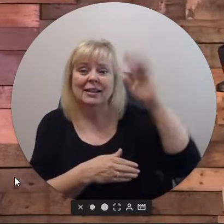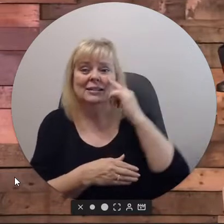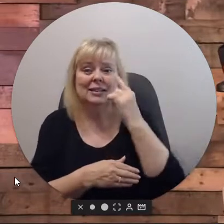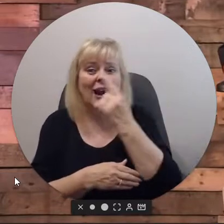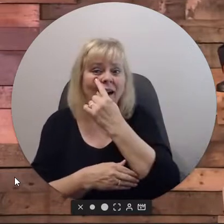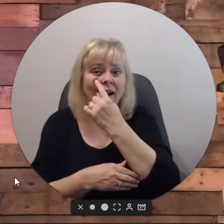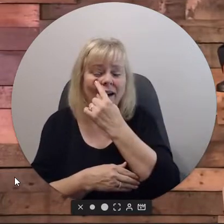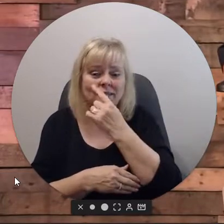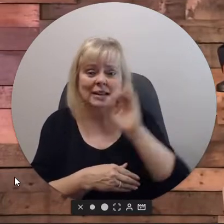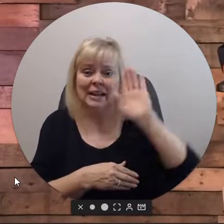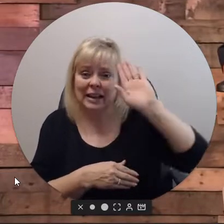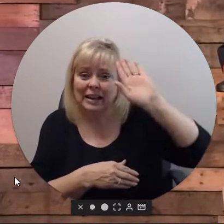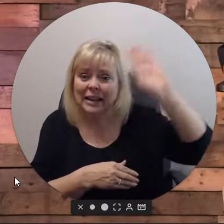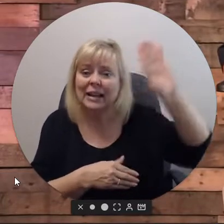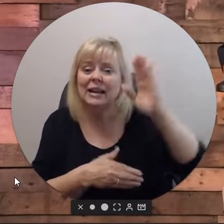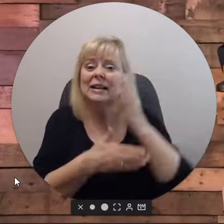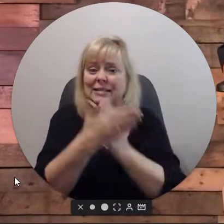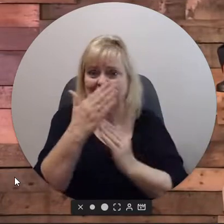hands.